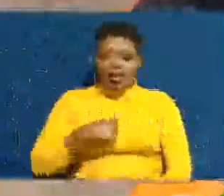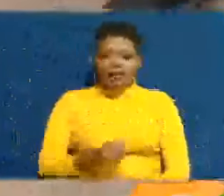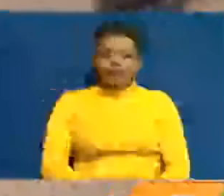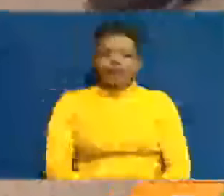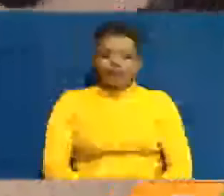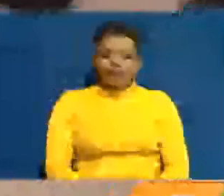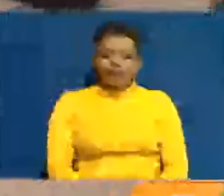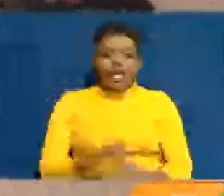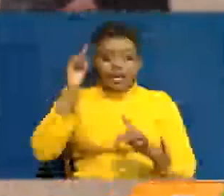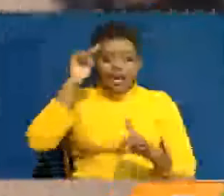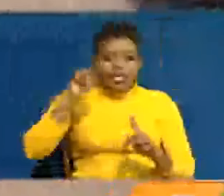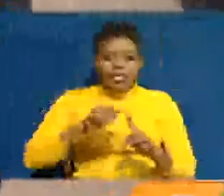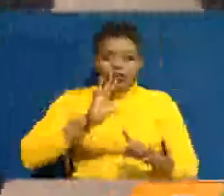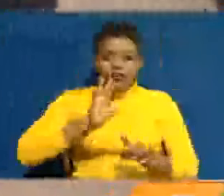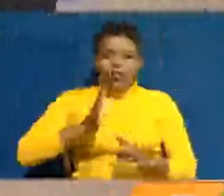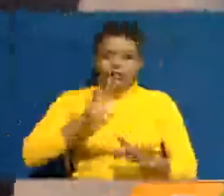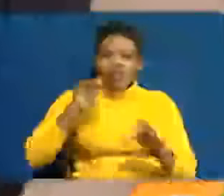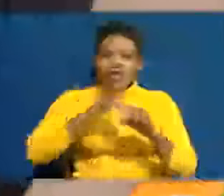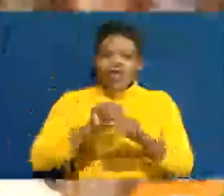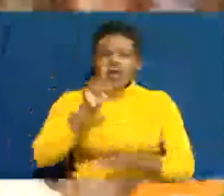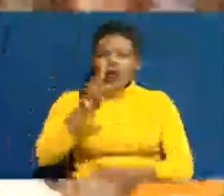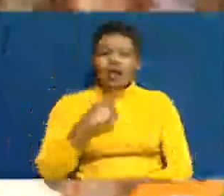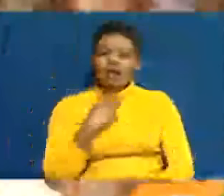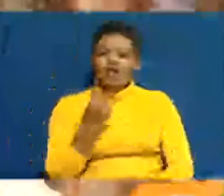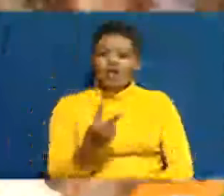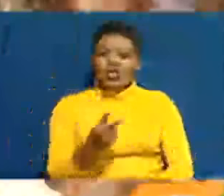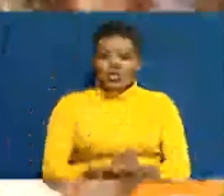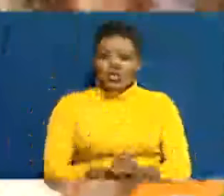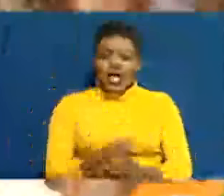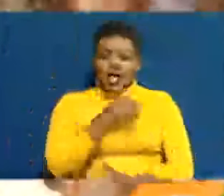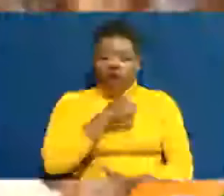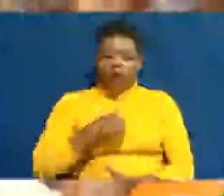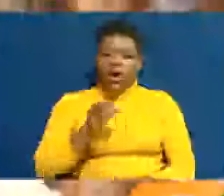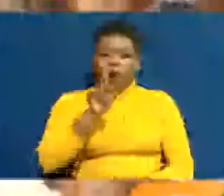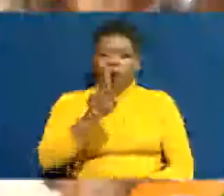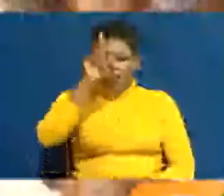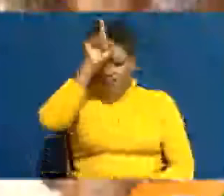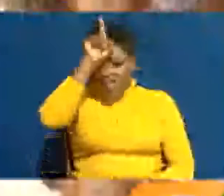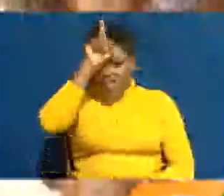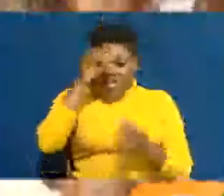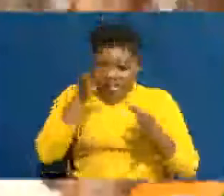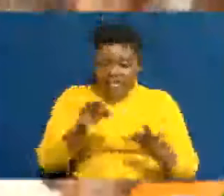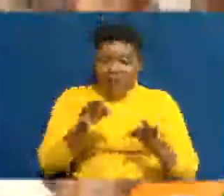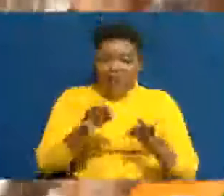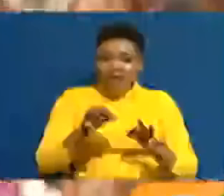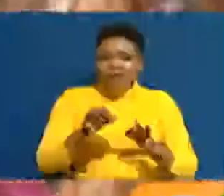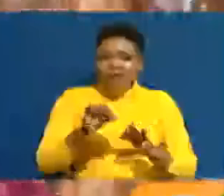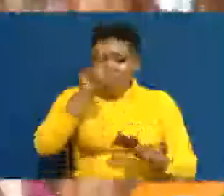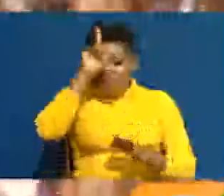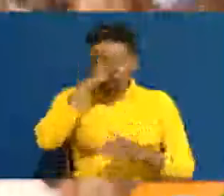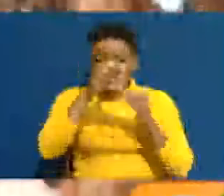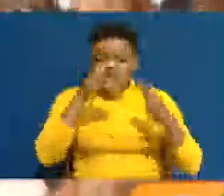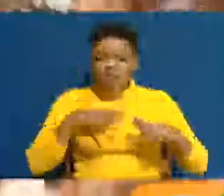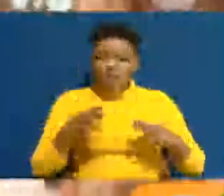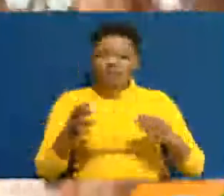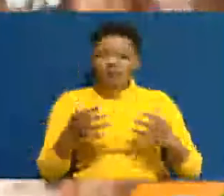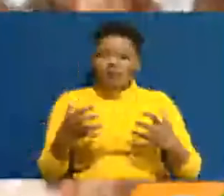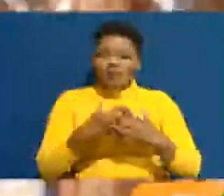And they intend to speak in one voice. We are one village. Kama ni kijiji, kijiji yetu yote ni moja, Gen